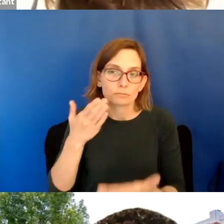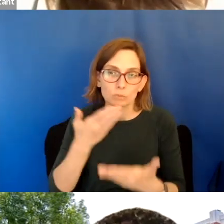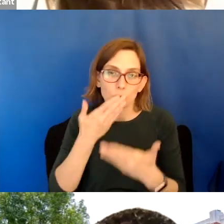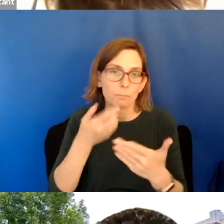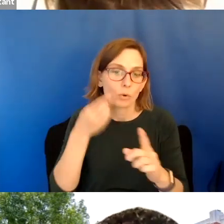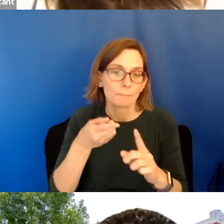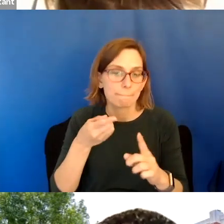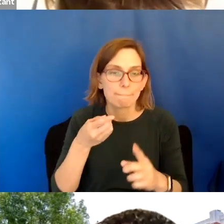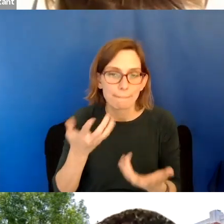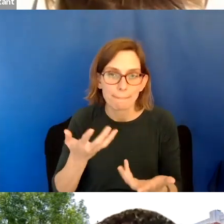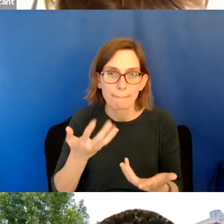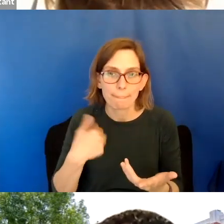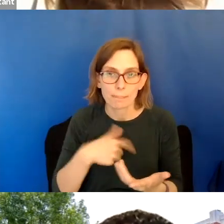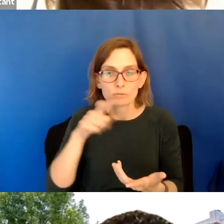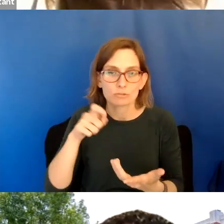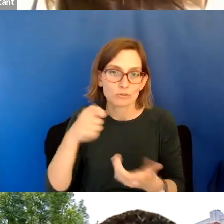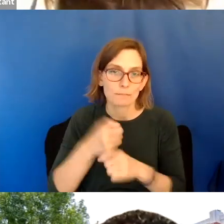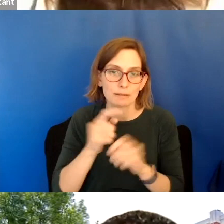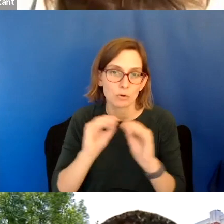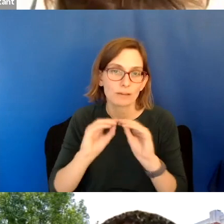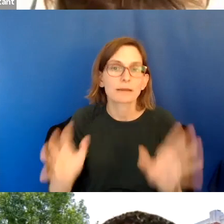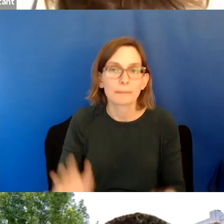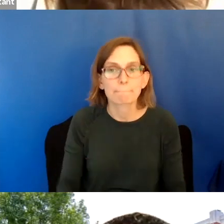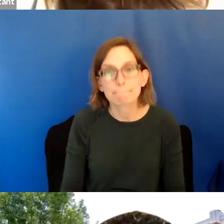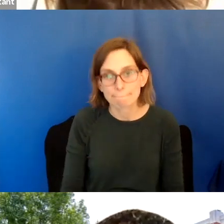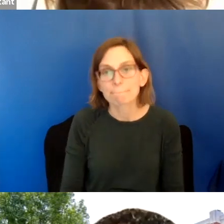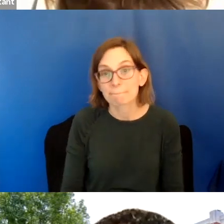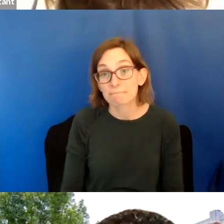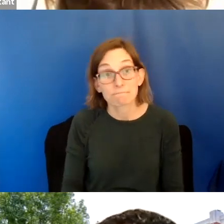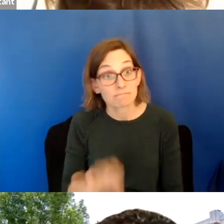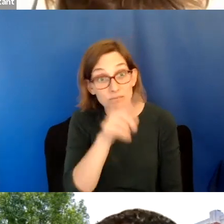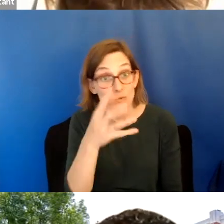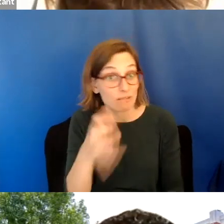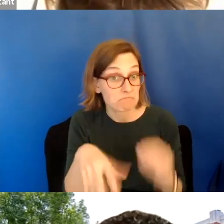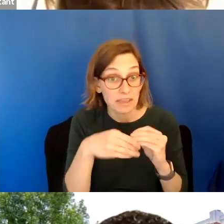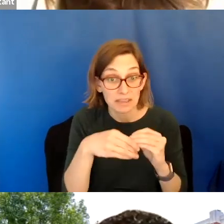because yeah, we should make that explicit. And y'all, if y'all have other thoughts.